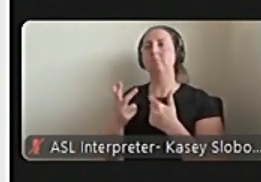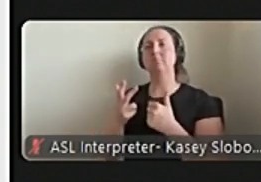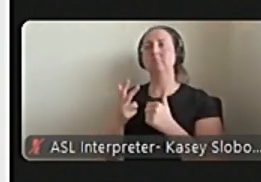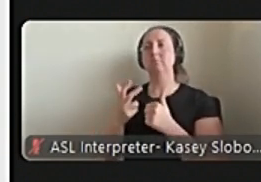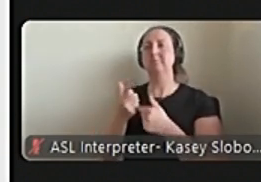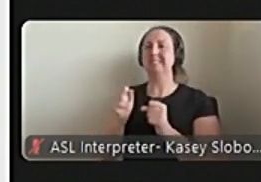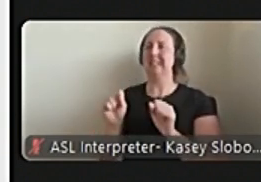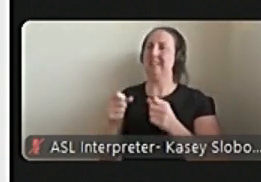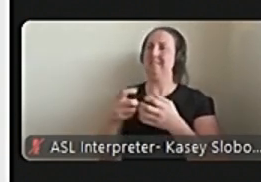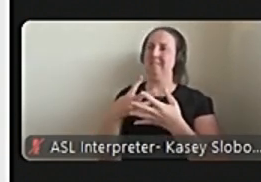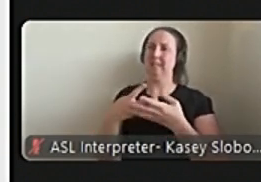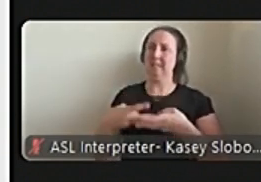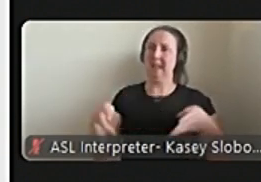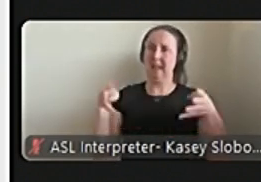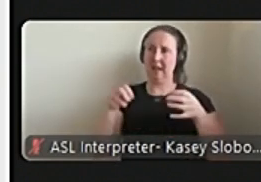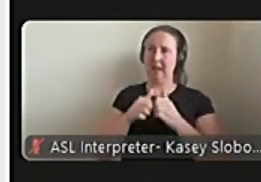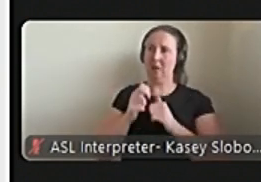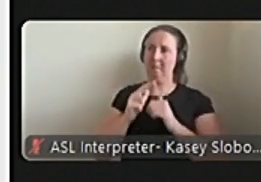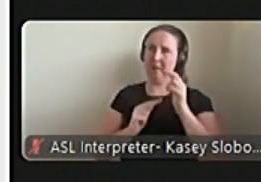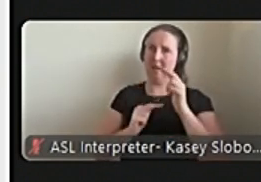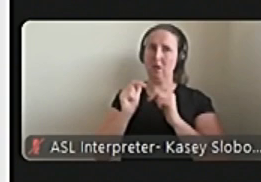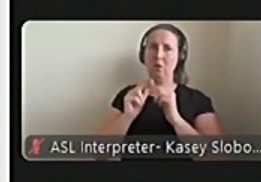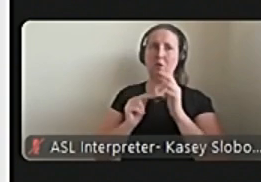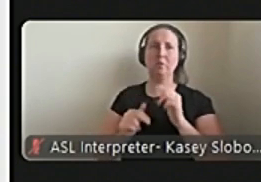in place?